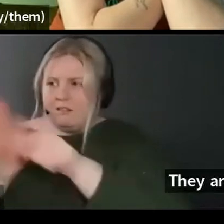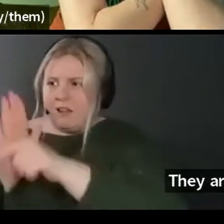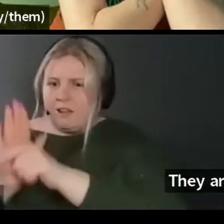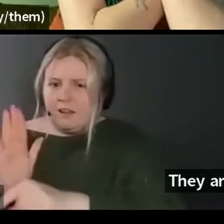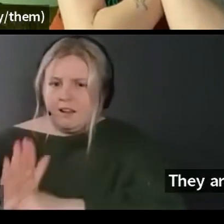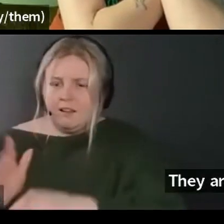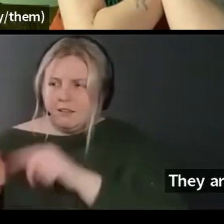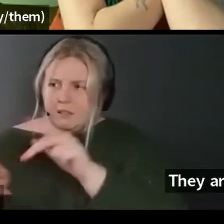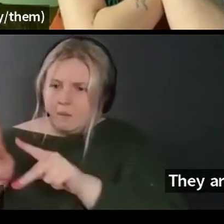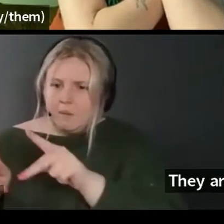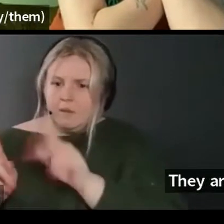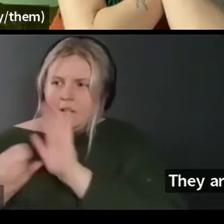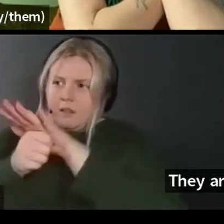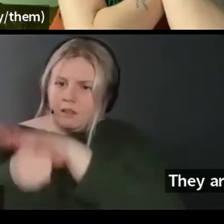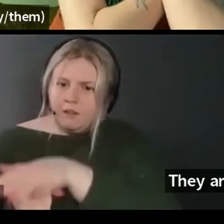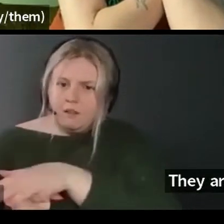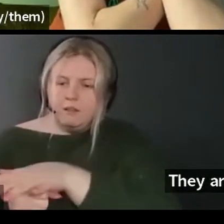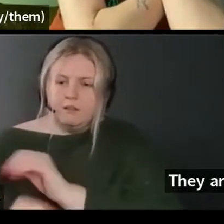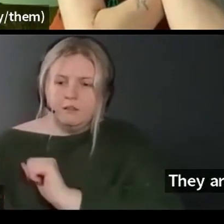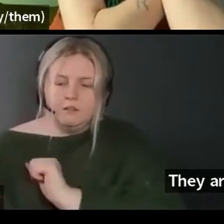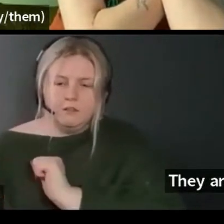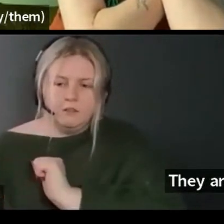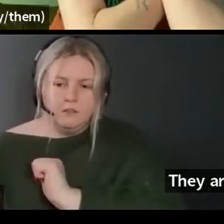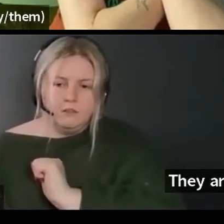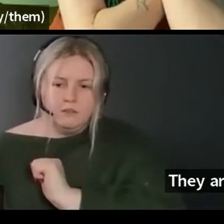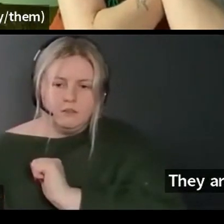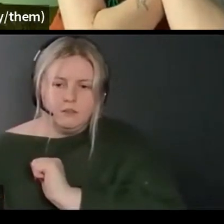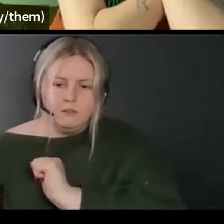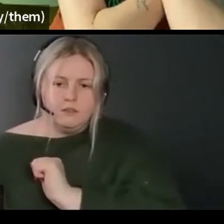and condemning them otherwise. Even it is not during